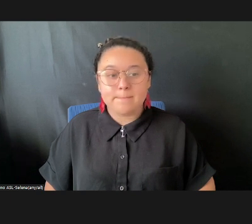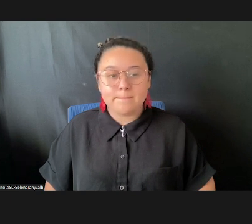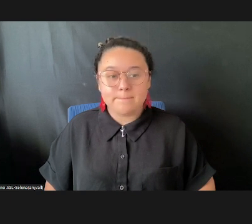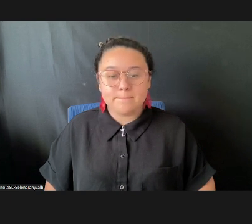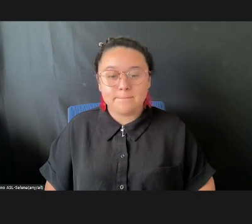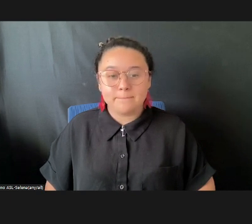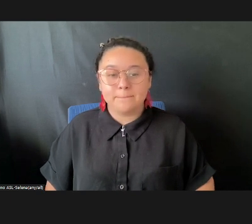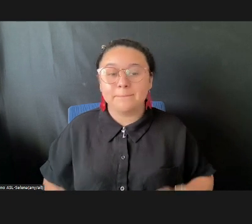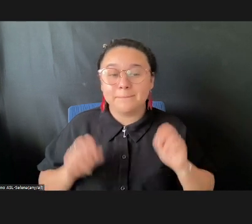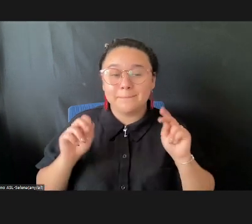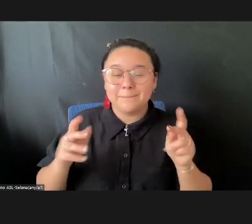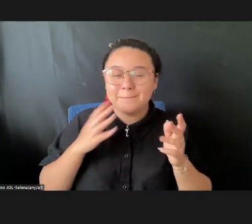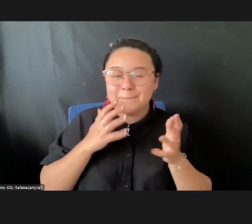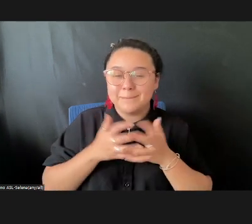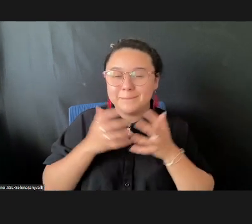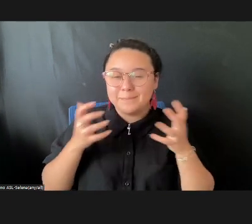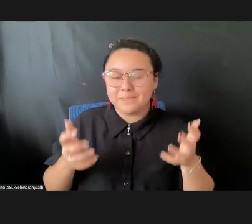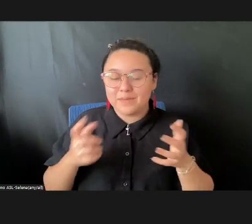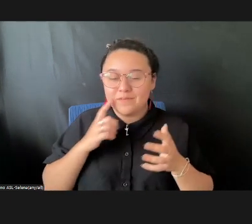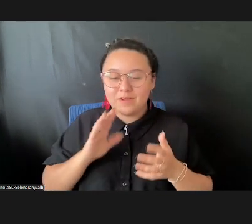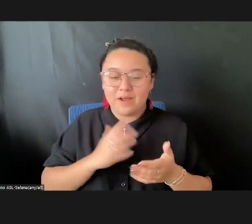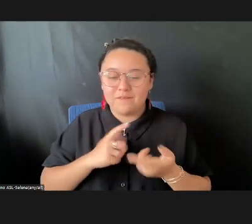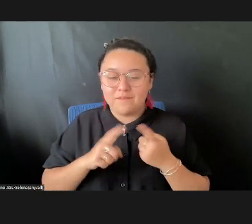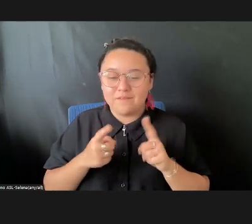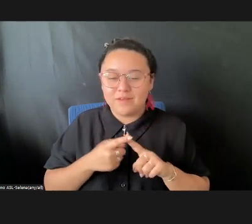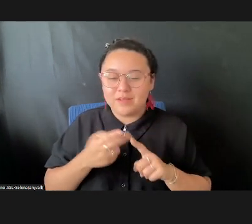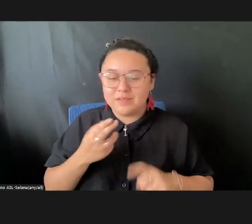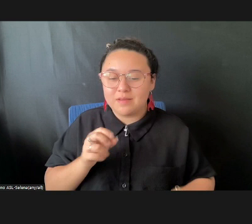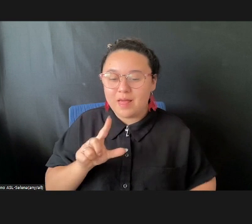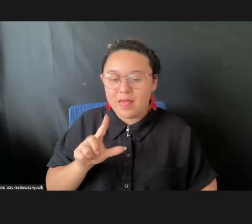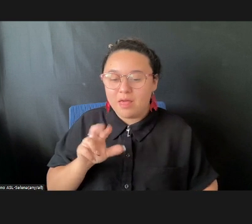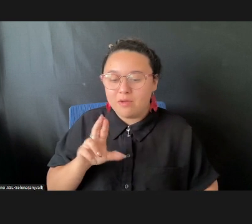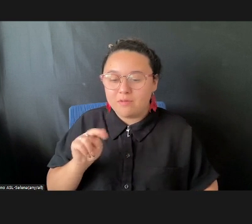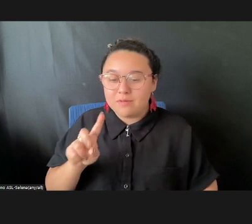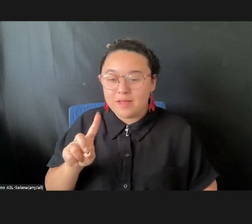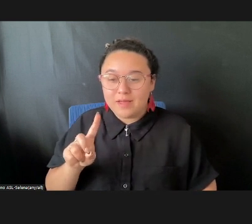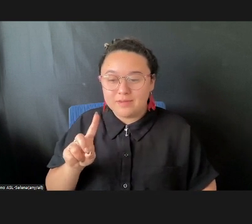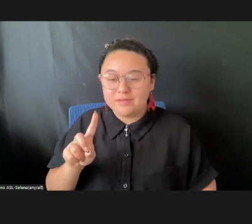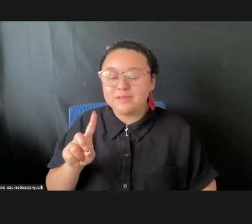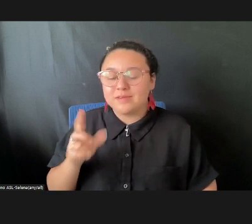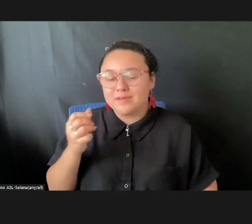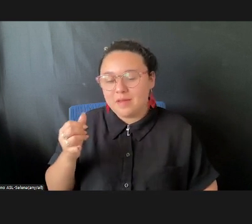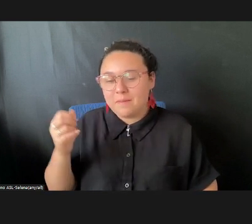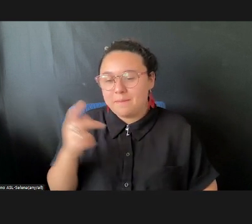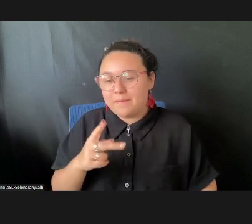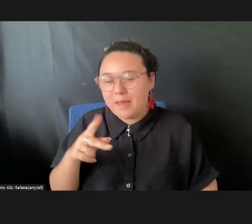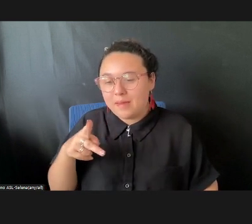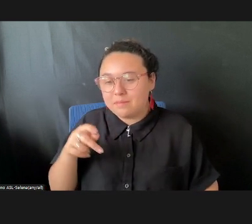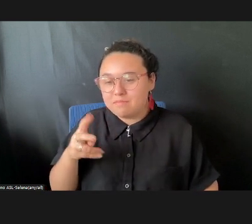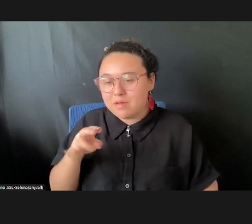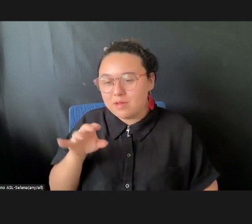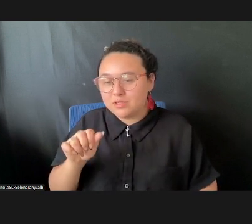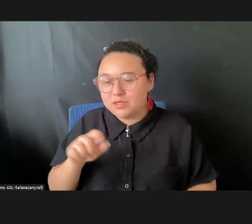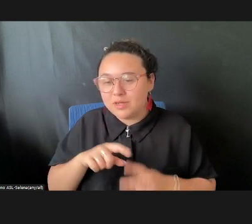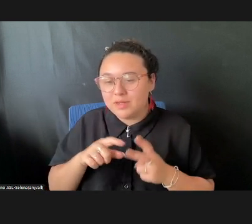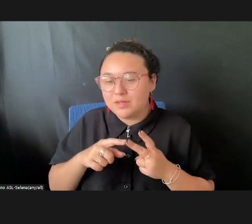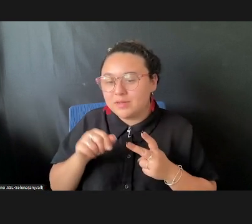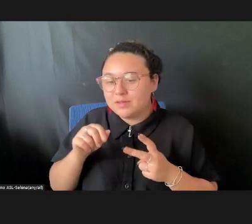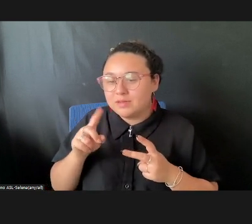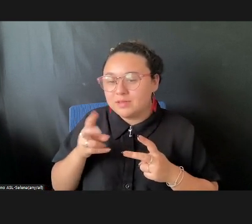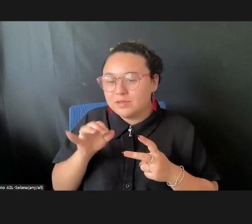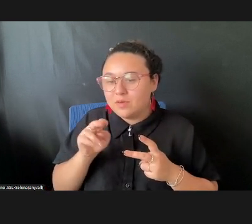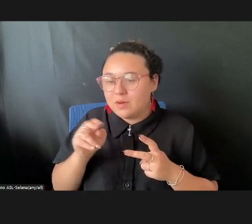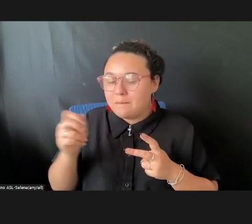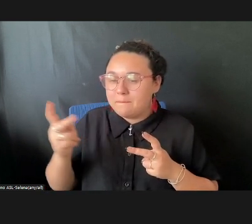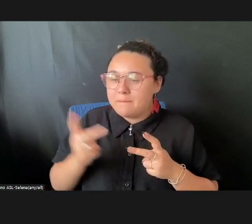All right. Thank you so much to our friends at HowlRound. I'm going to invite Patricia and Adriana to come back onto the